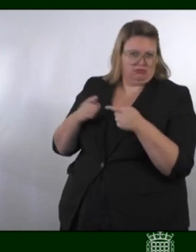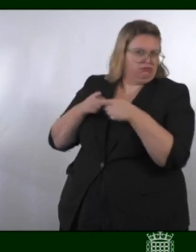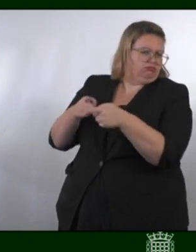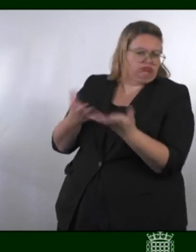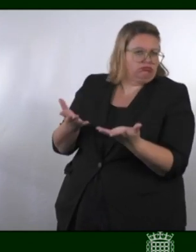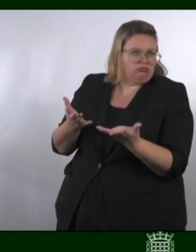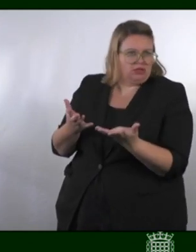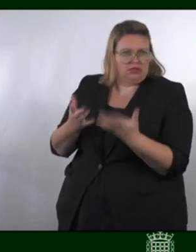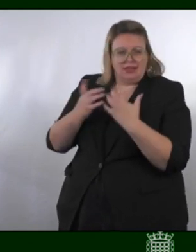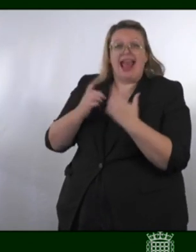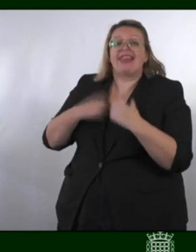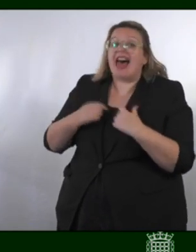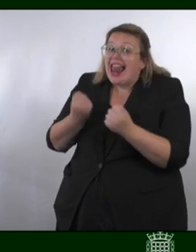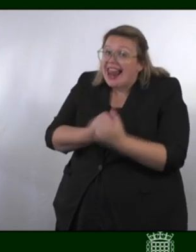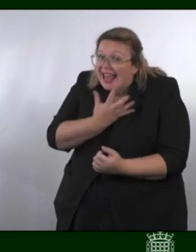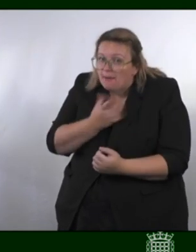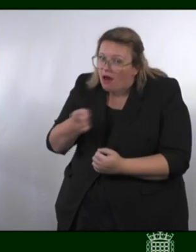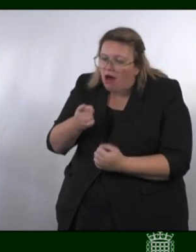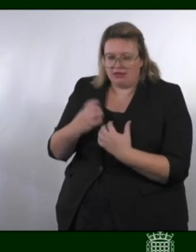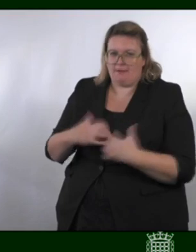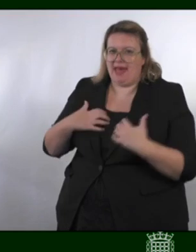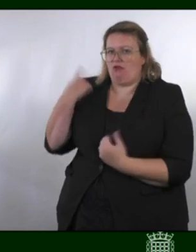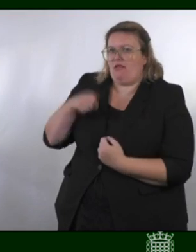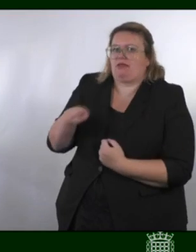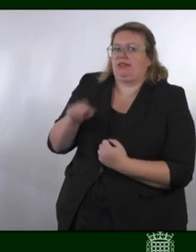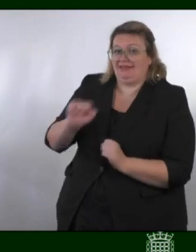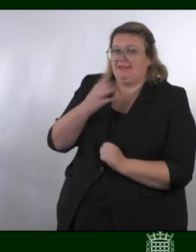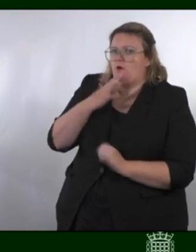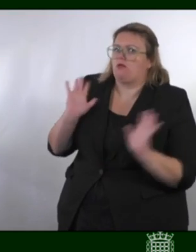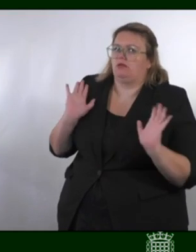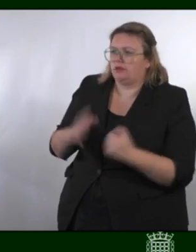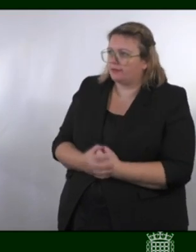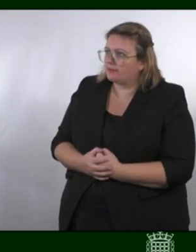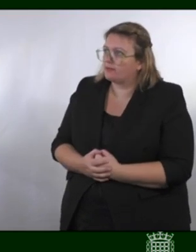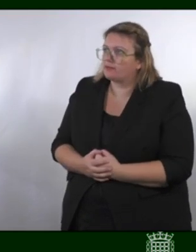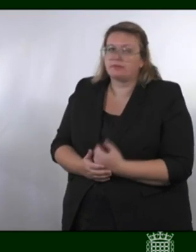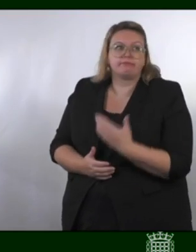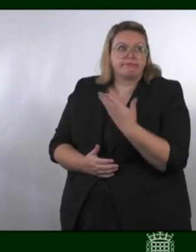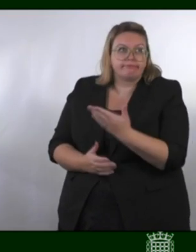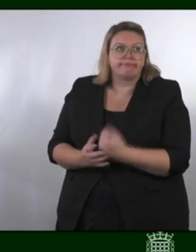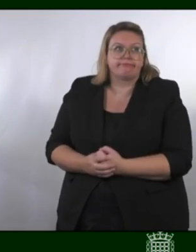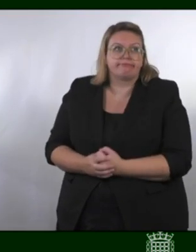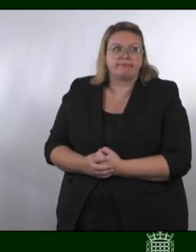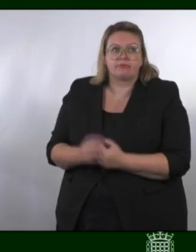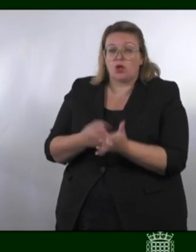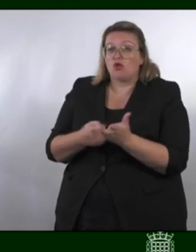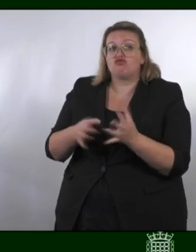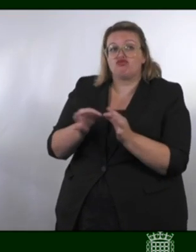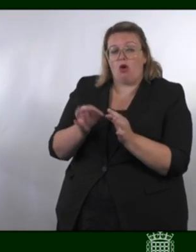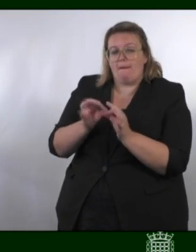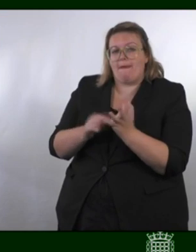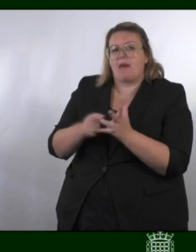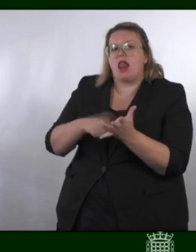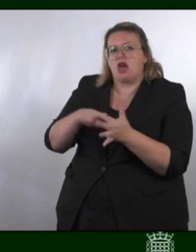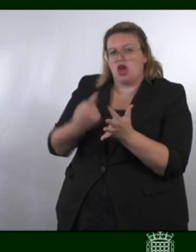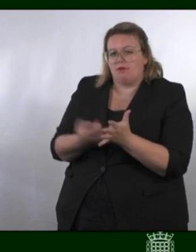bankrupt current Labour Mayor of London. Butler. Thank you, Mr. Speaker. Mr. Speaker, people of the length and breadth of the country have made